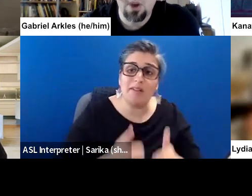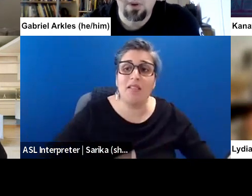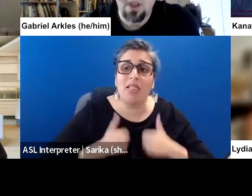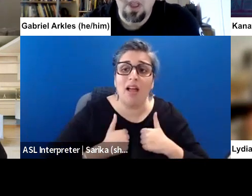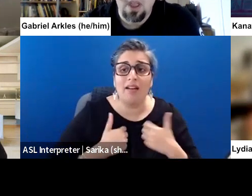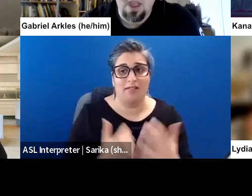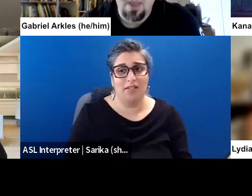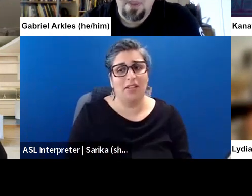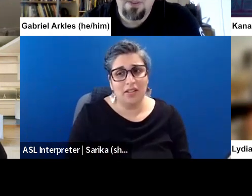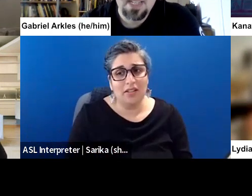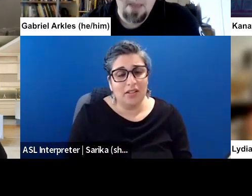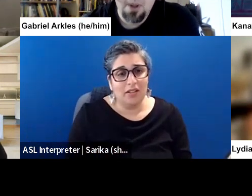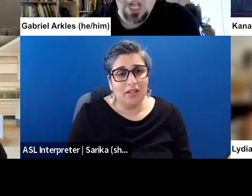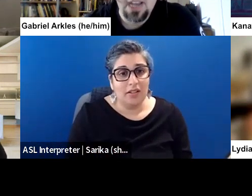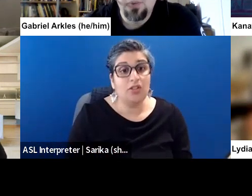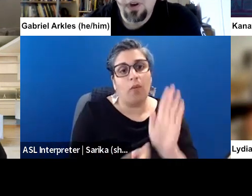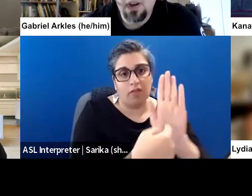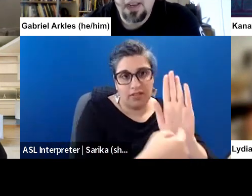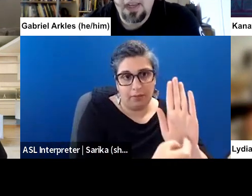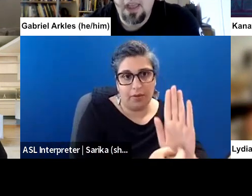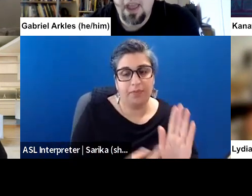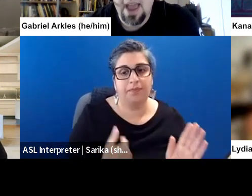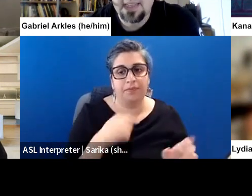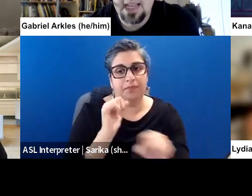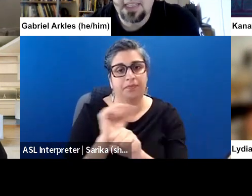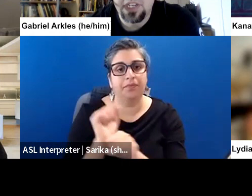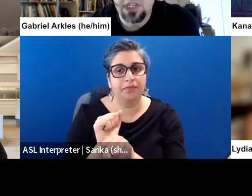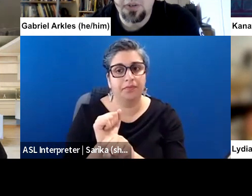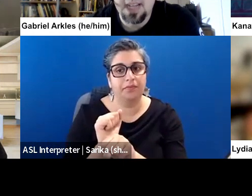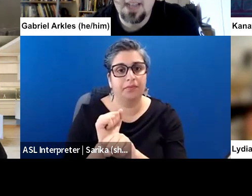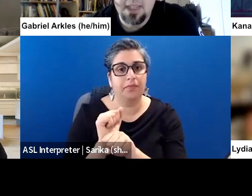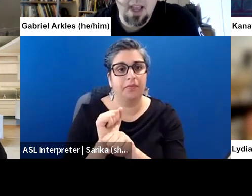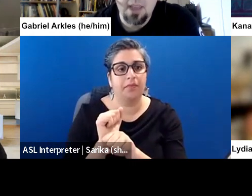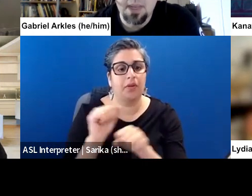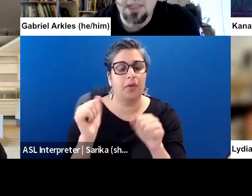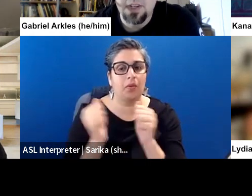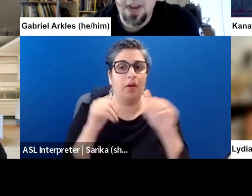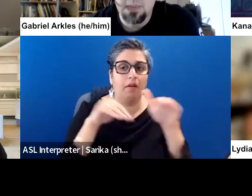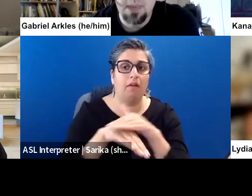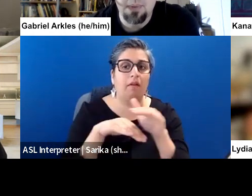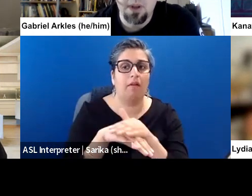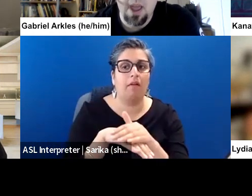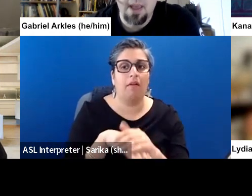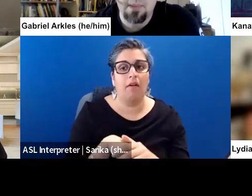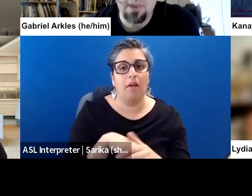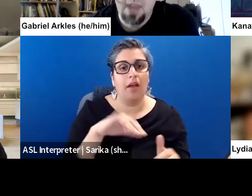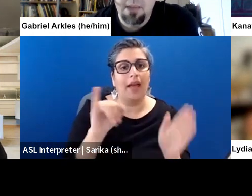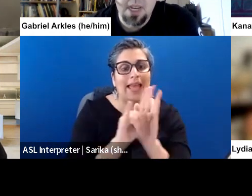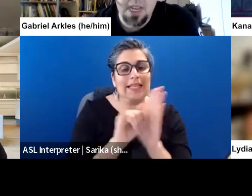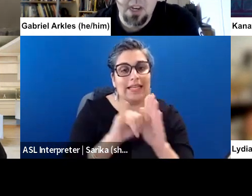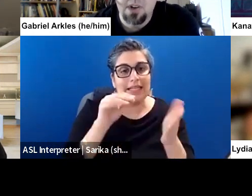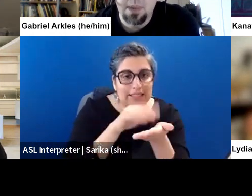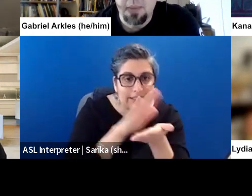So for example, I do work on access to identity documents for trans people. So